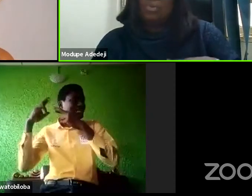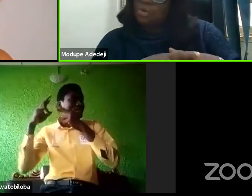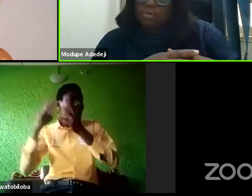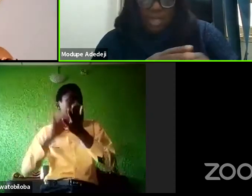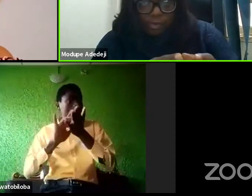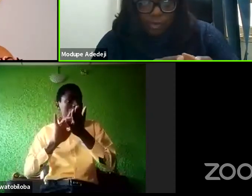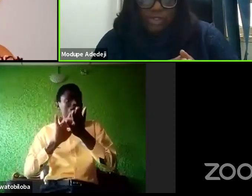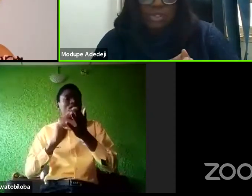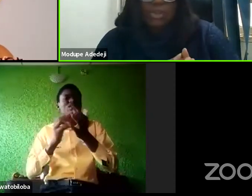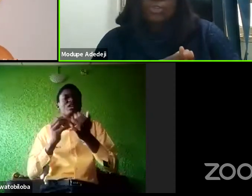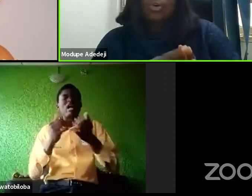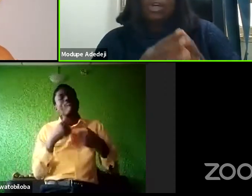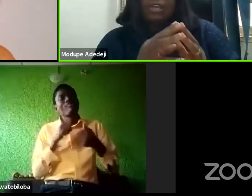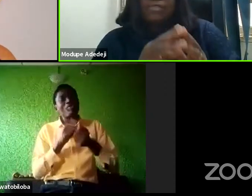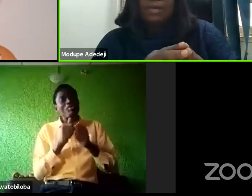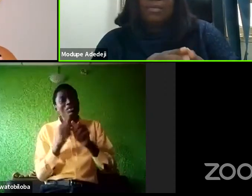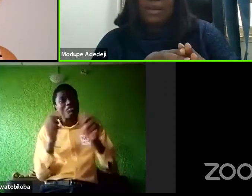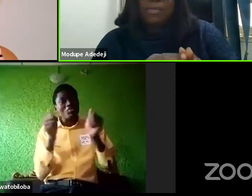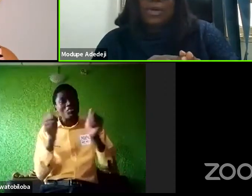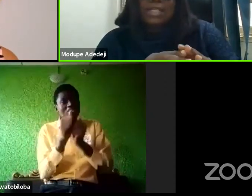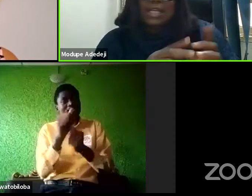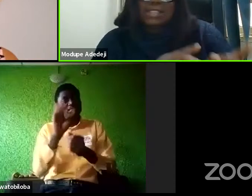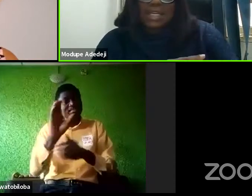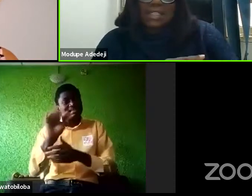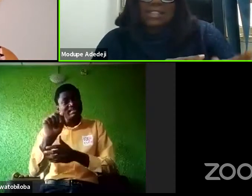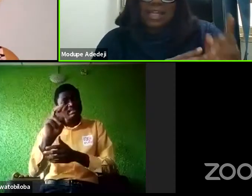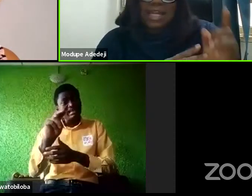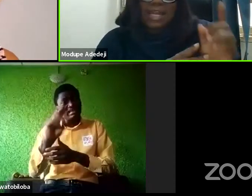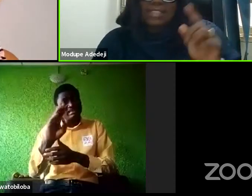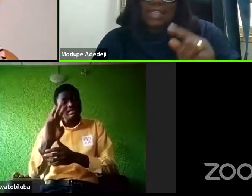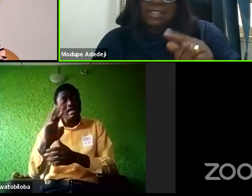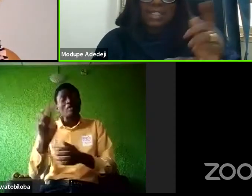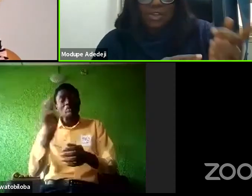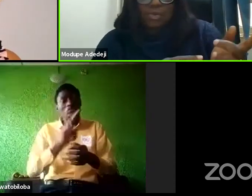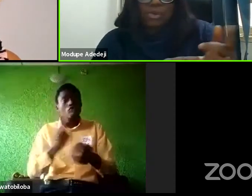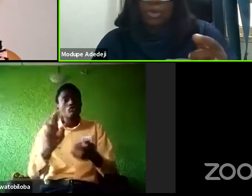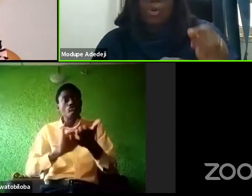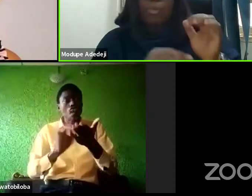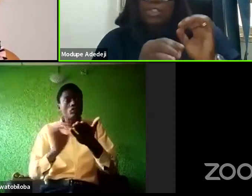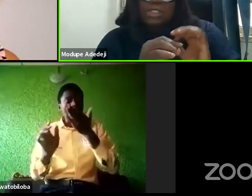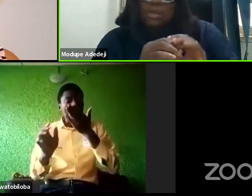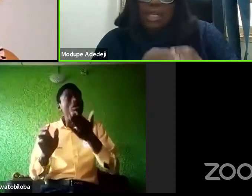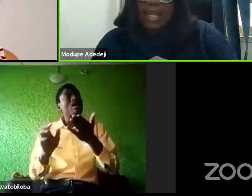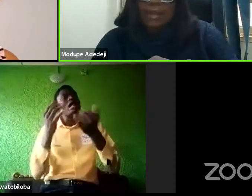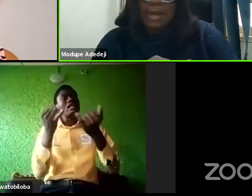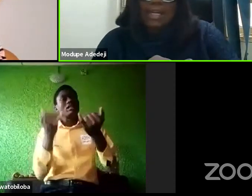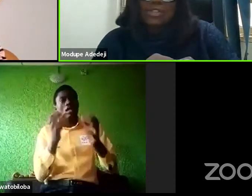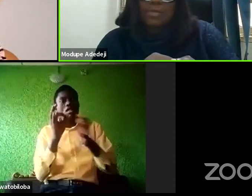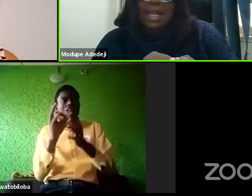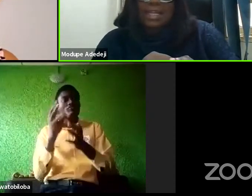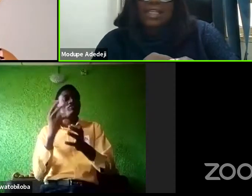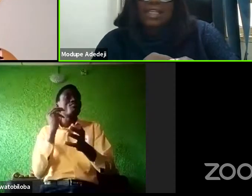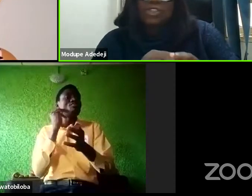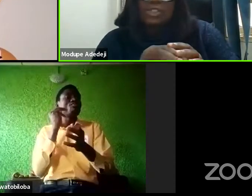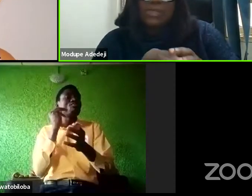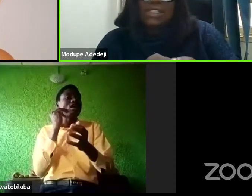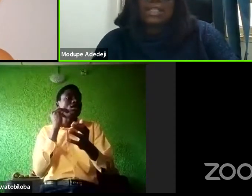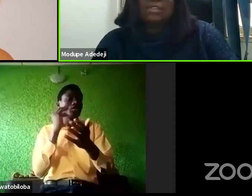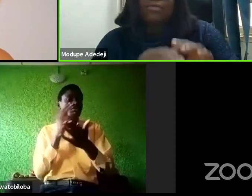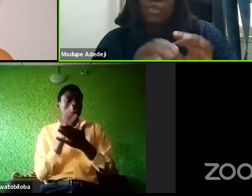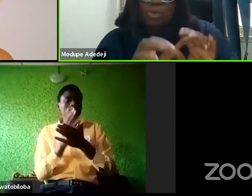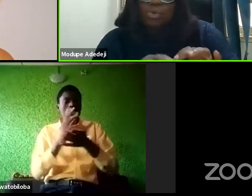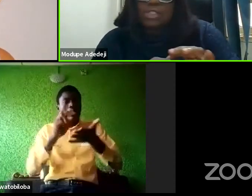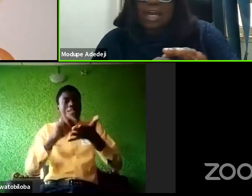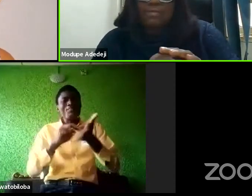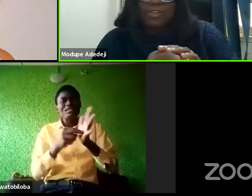is also menopause. So invariably, menopause, as I said it's a Greek word, but anatomically, it just means